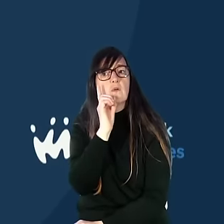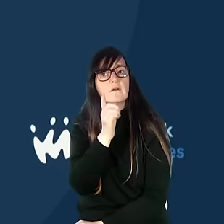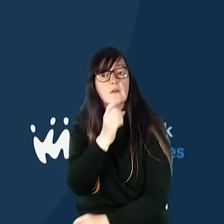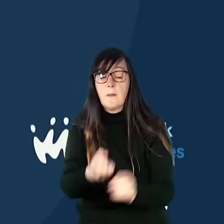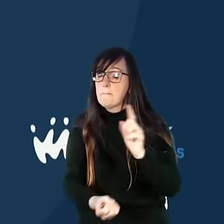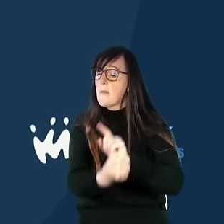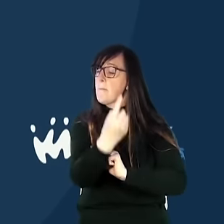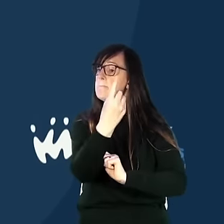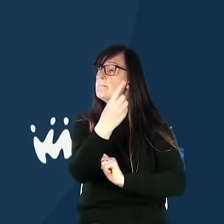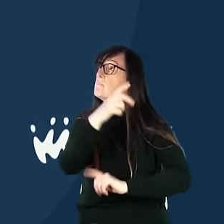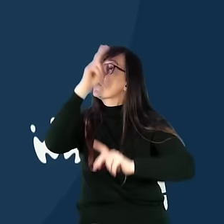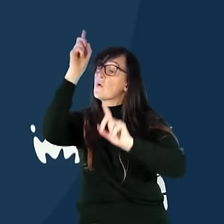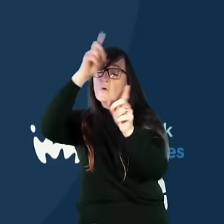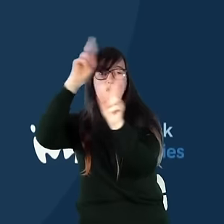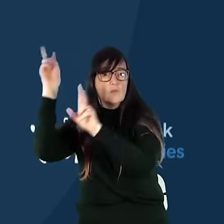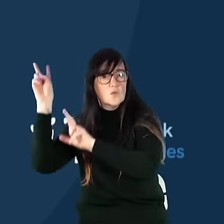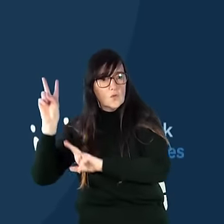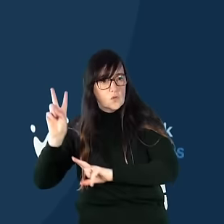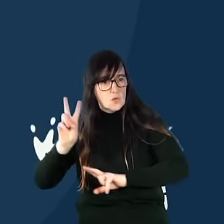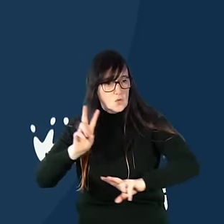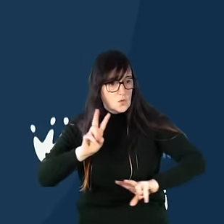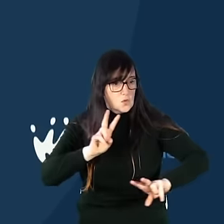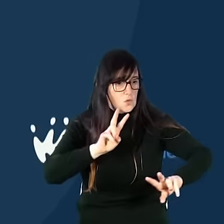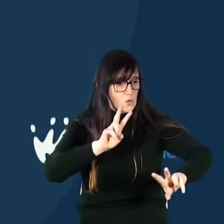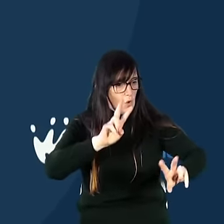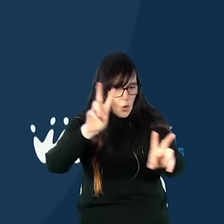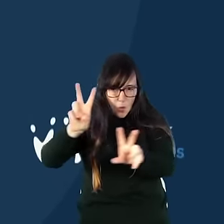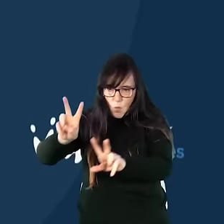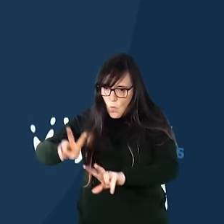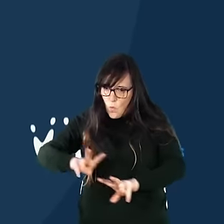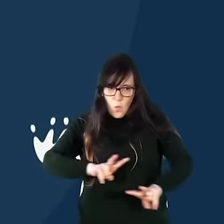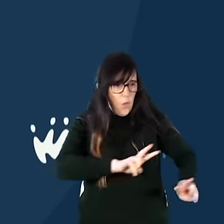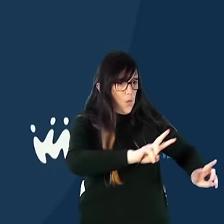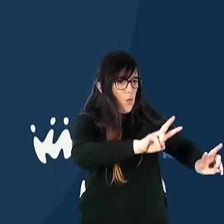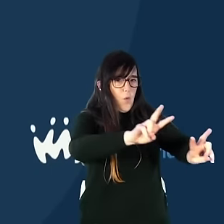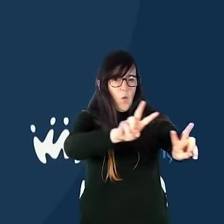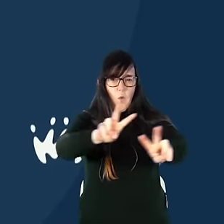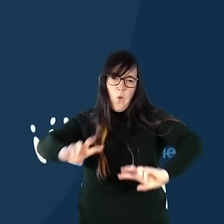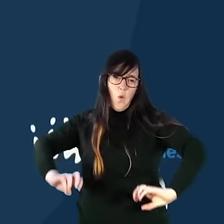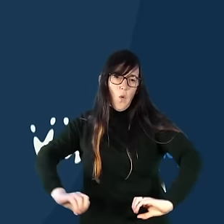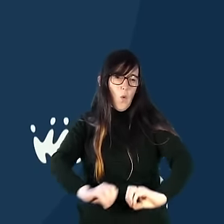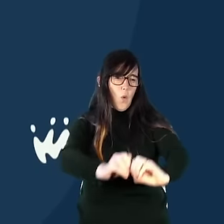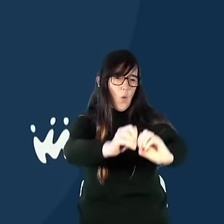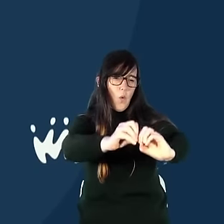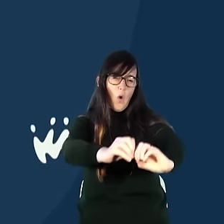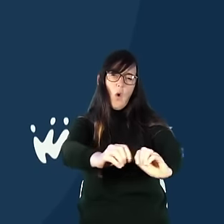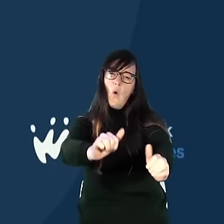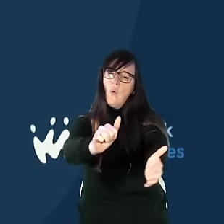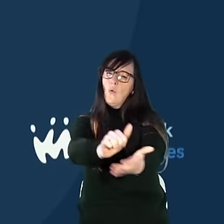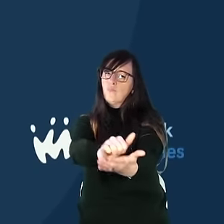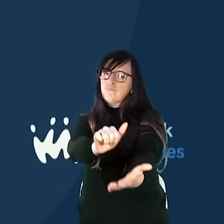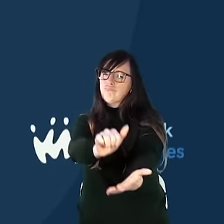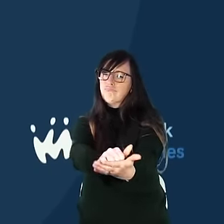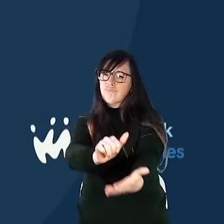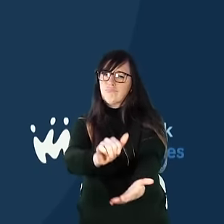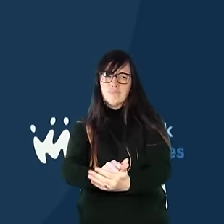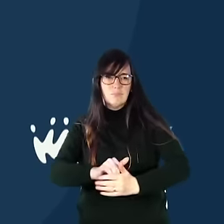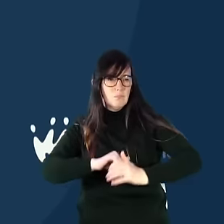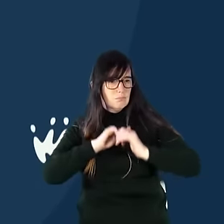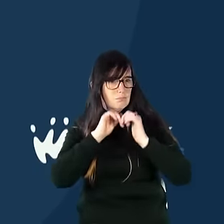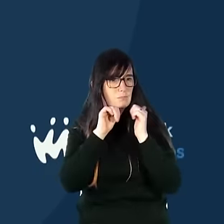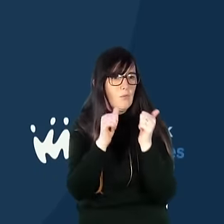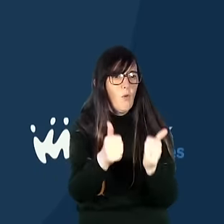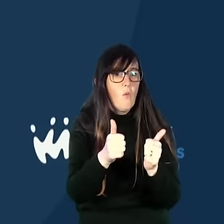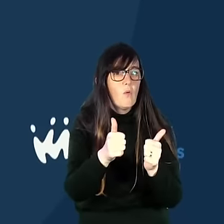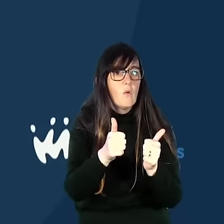God saw all that he had made, and it was very good. And